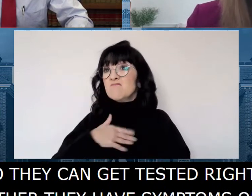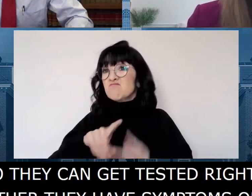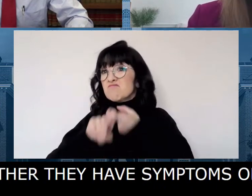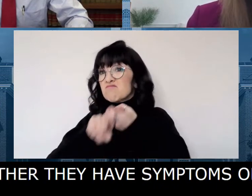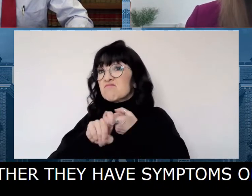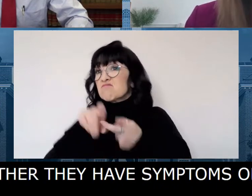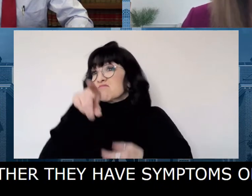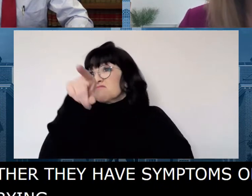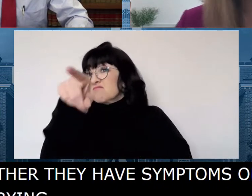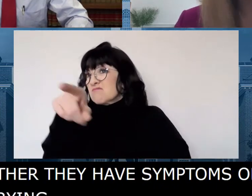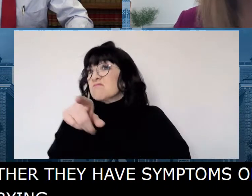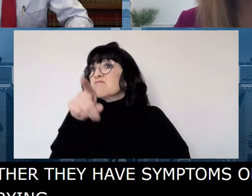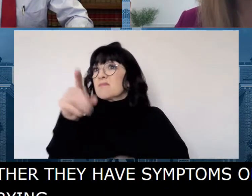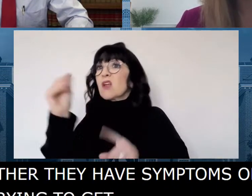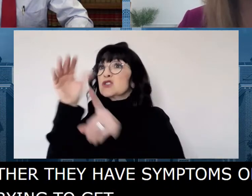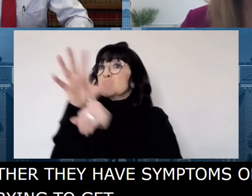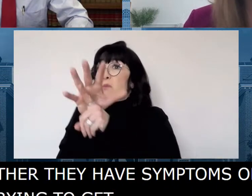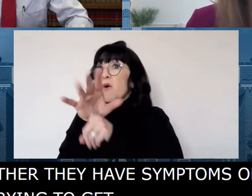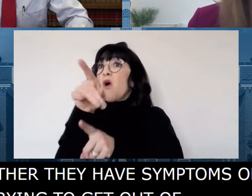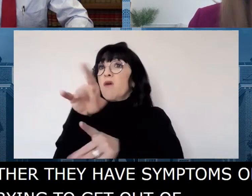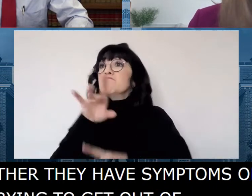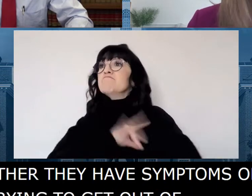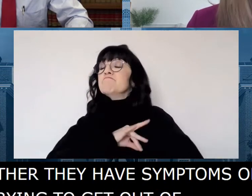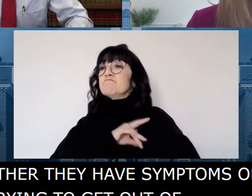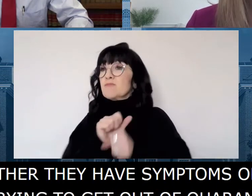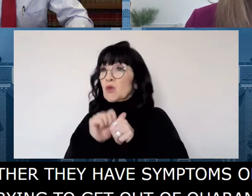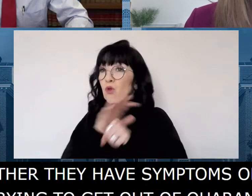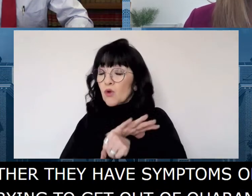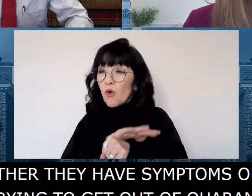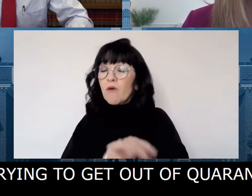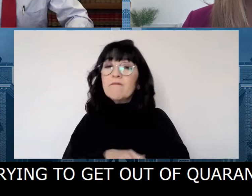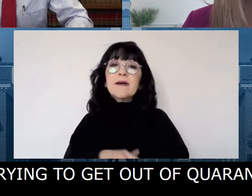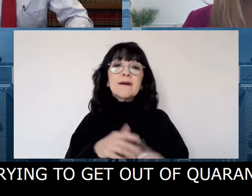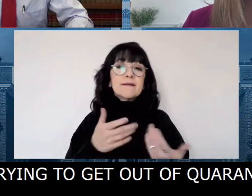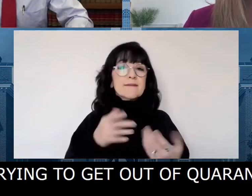of quarantine, to know that they're safe to be out of quarantine.